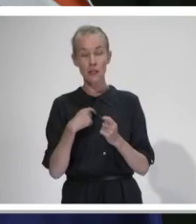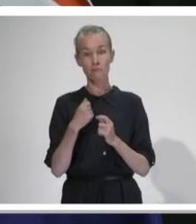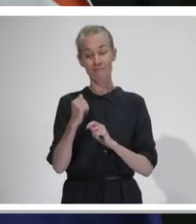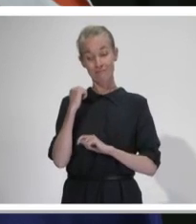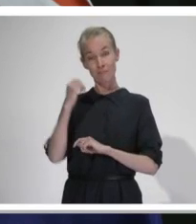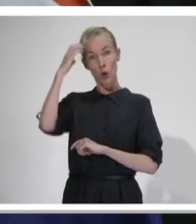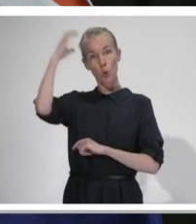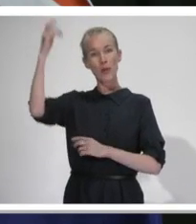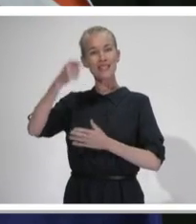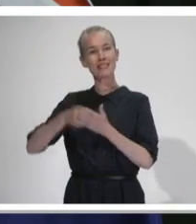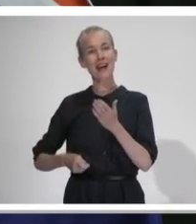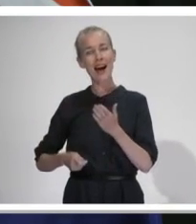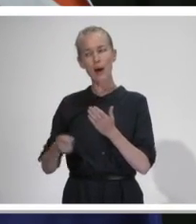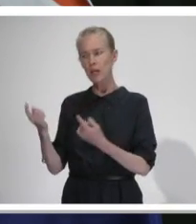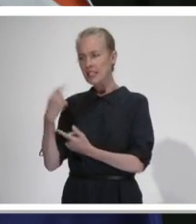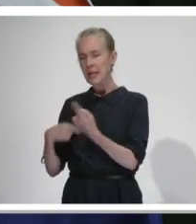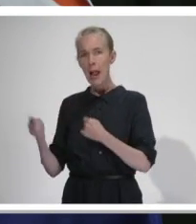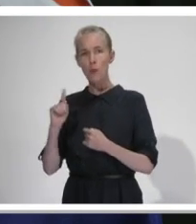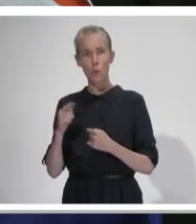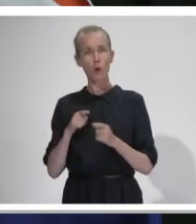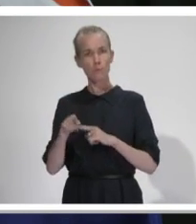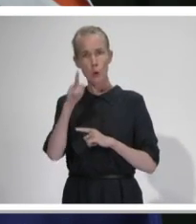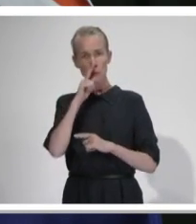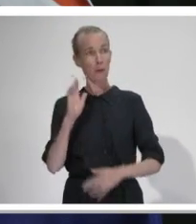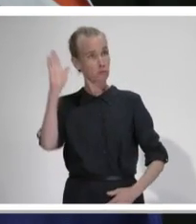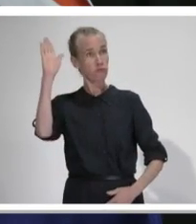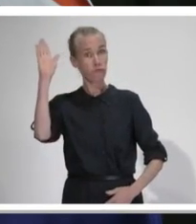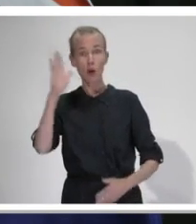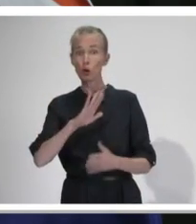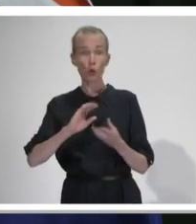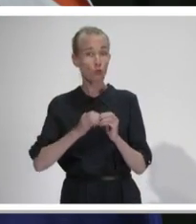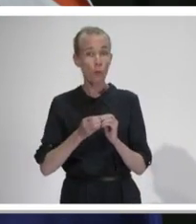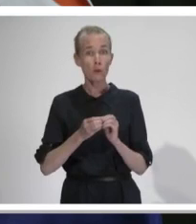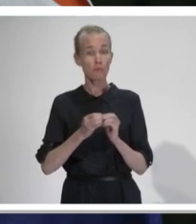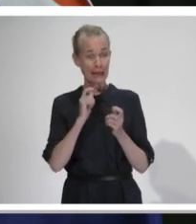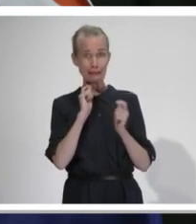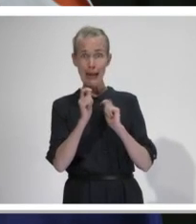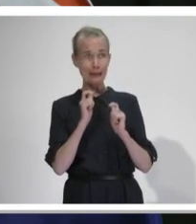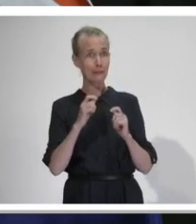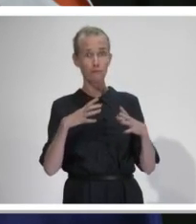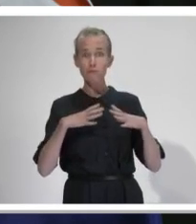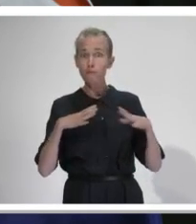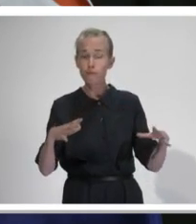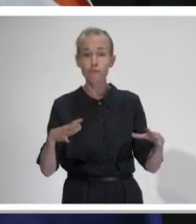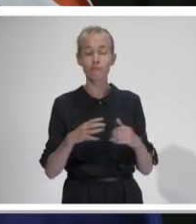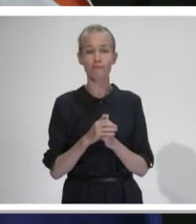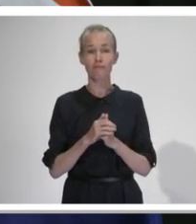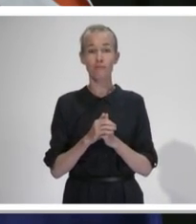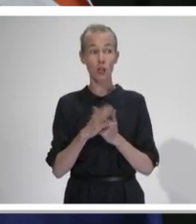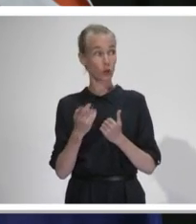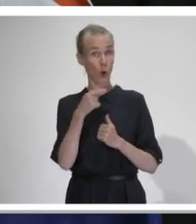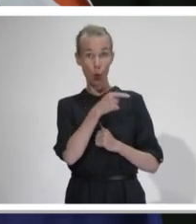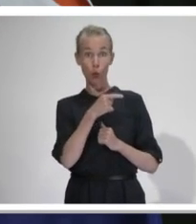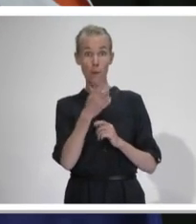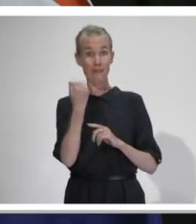the time to have the tests done on them. This kind of surveillance testing is useful. As you heard from Dr. McElnay, half of